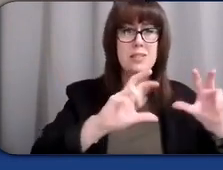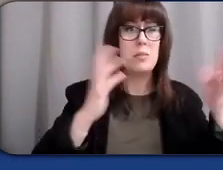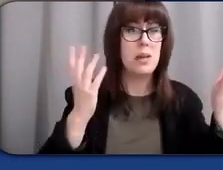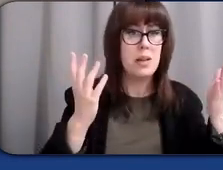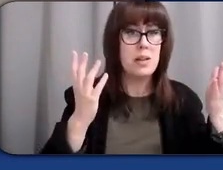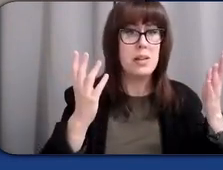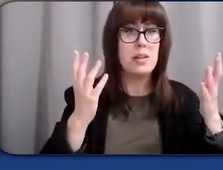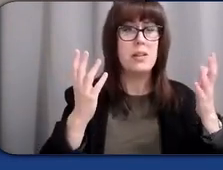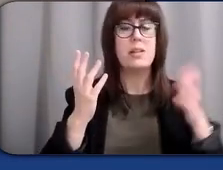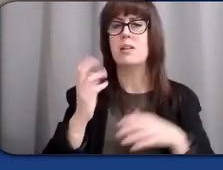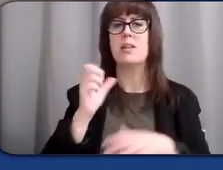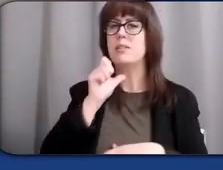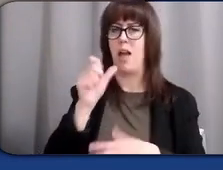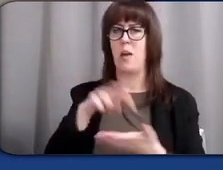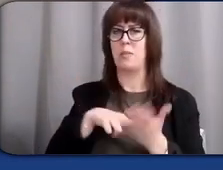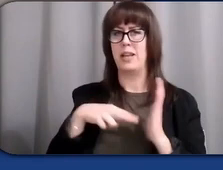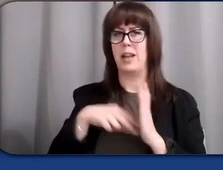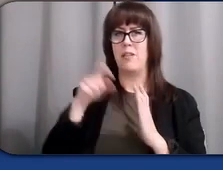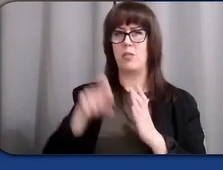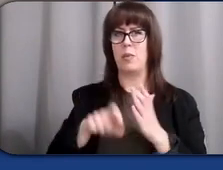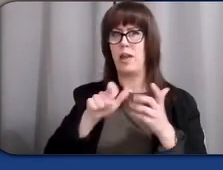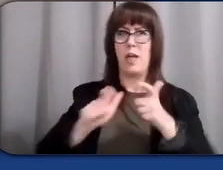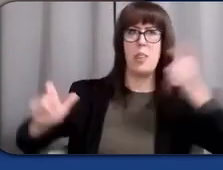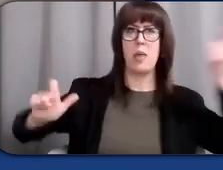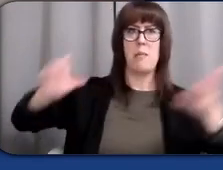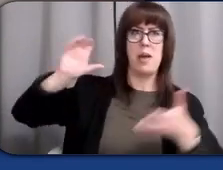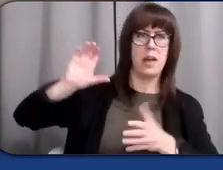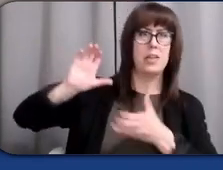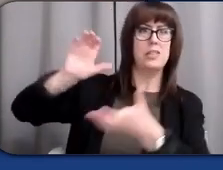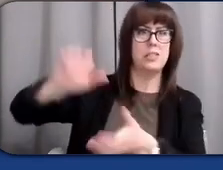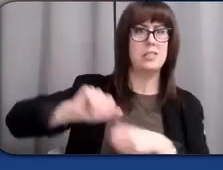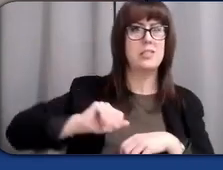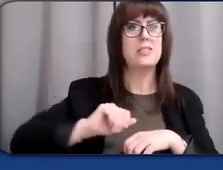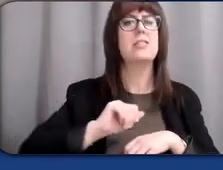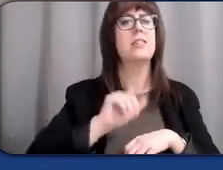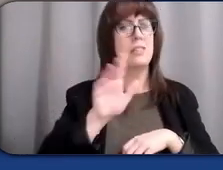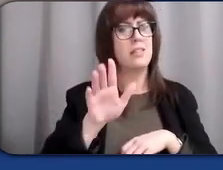we make are not necessarily the biggest. And never